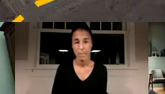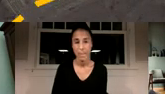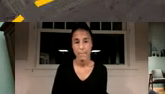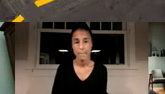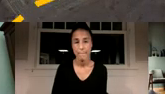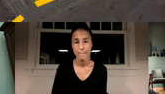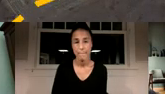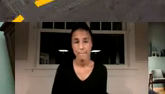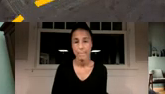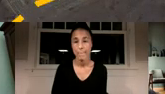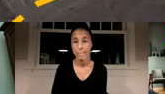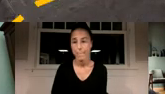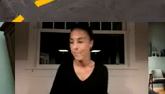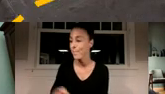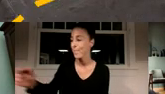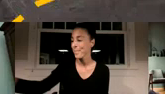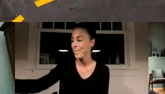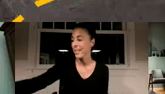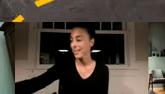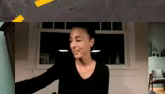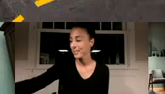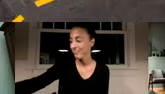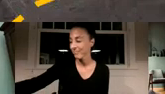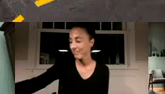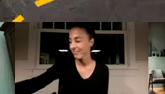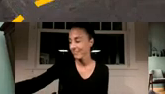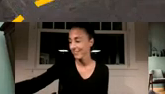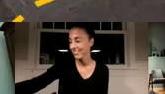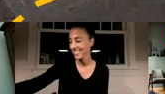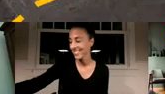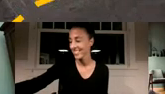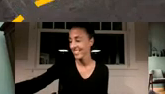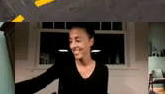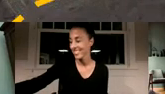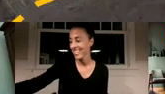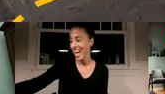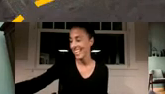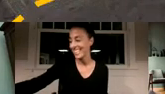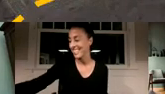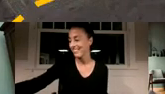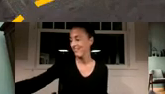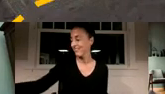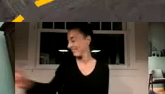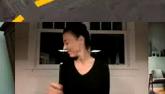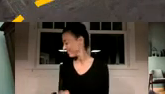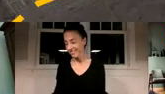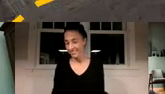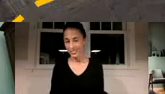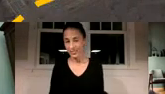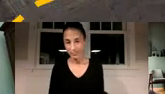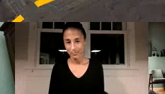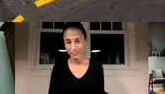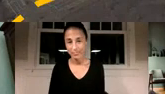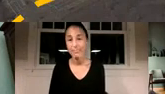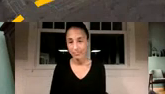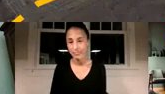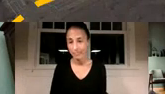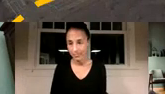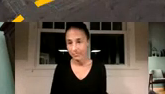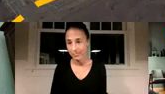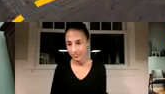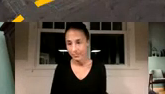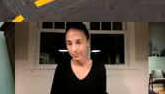Next, we have Linda with questions. Hi, Graham, and hi, Jill. Hi, Linda. Jill, you and I had